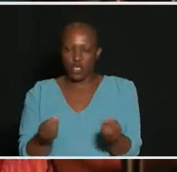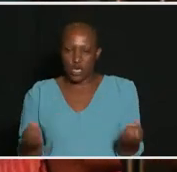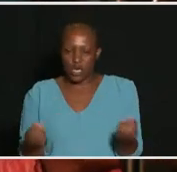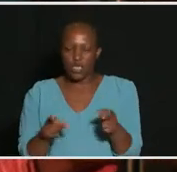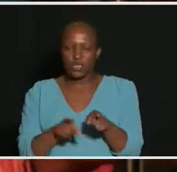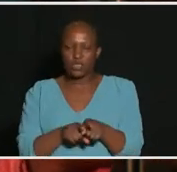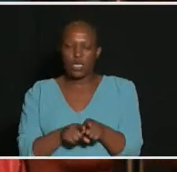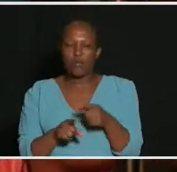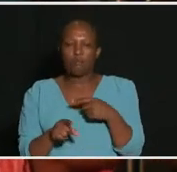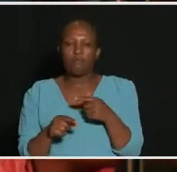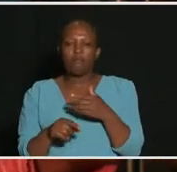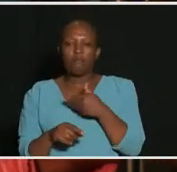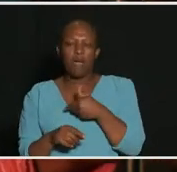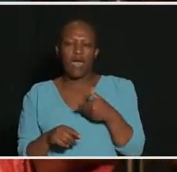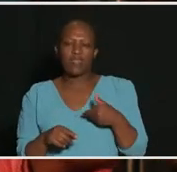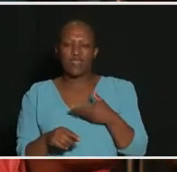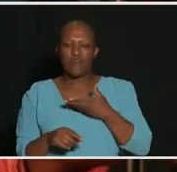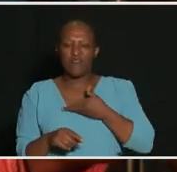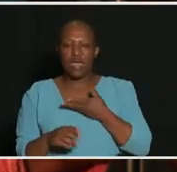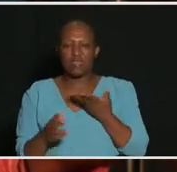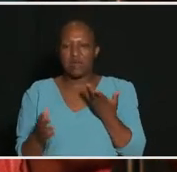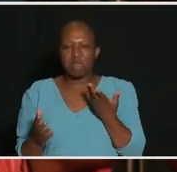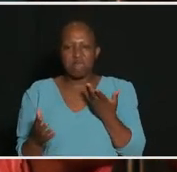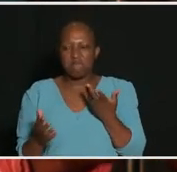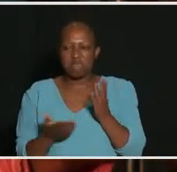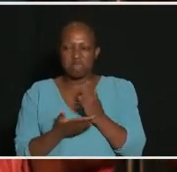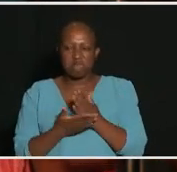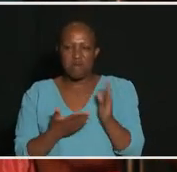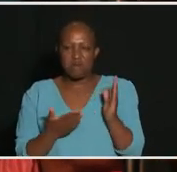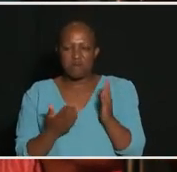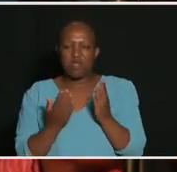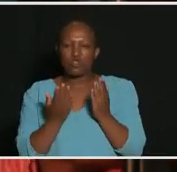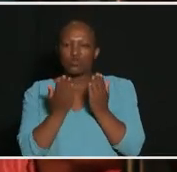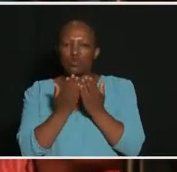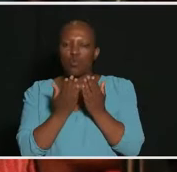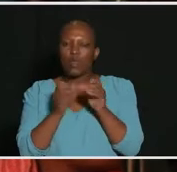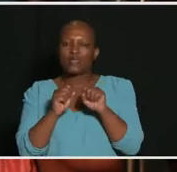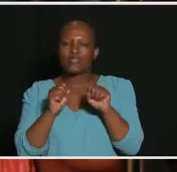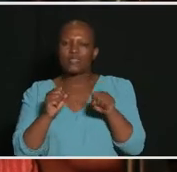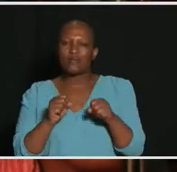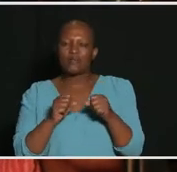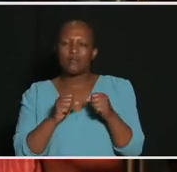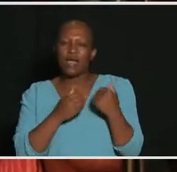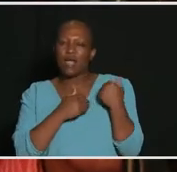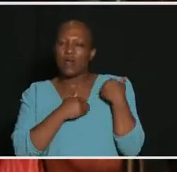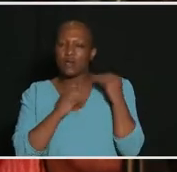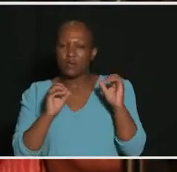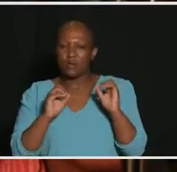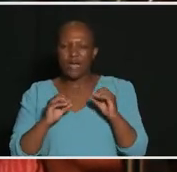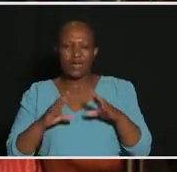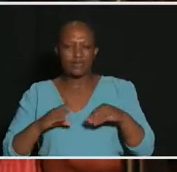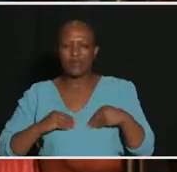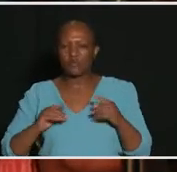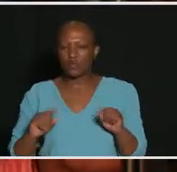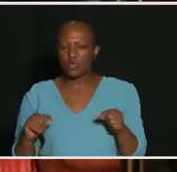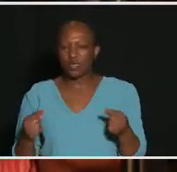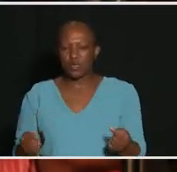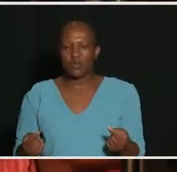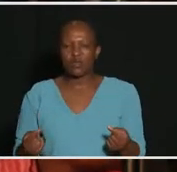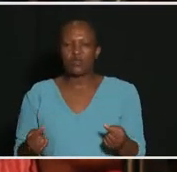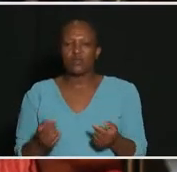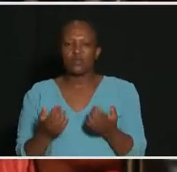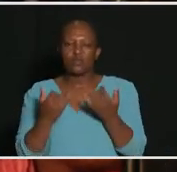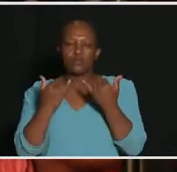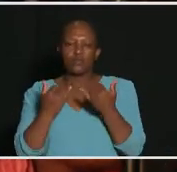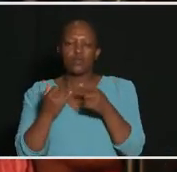cutting off the hands of the parents to hold the educational system accountable this is completely unacceptable to advance the cause